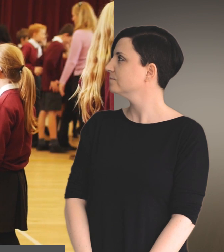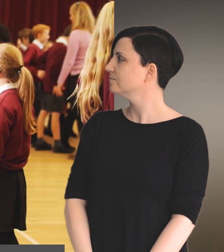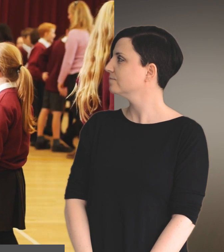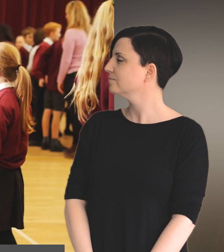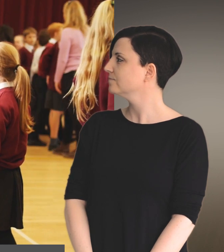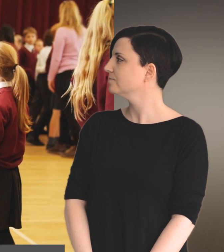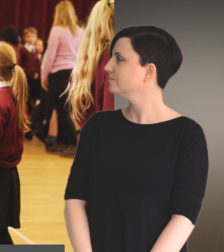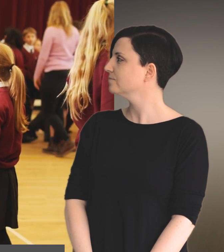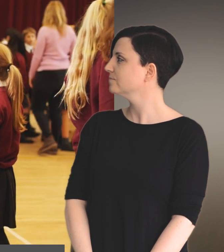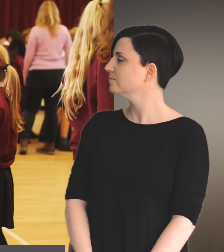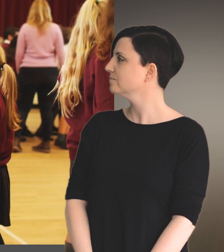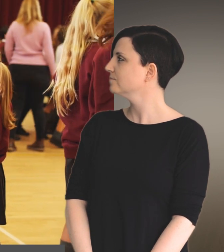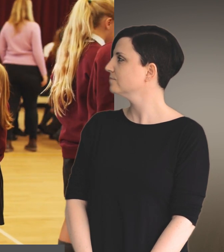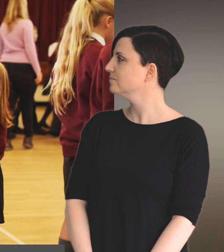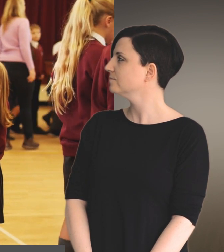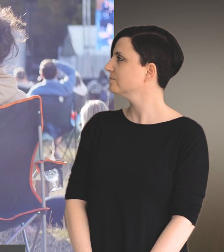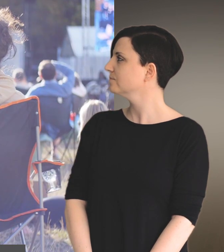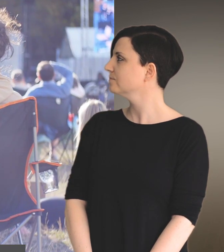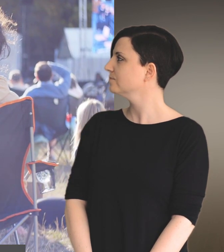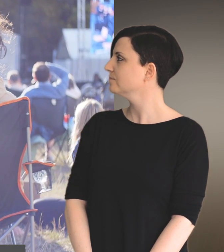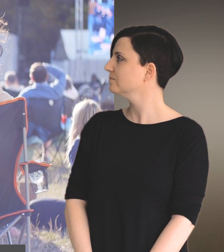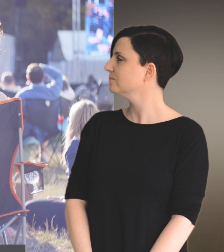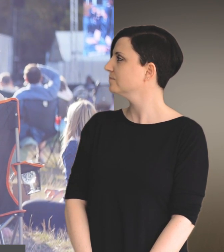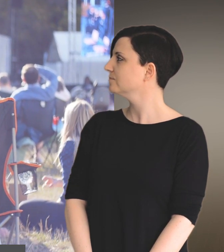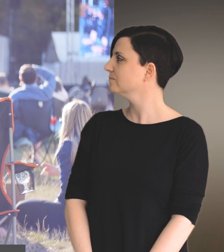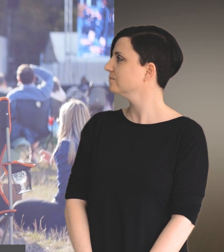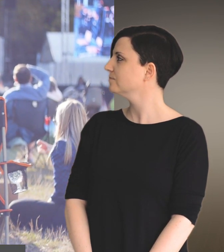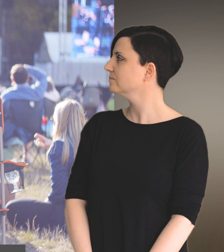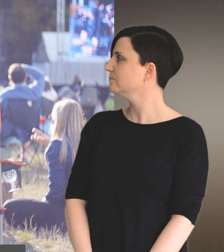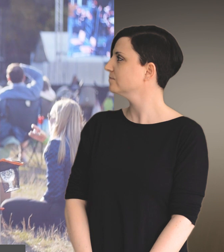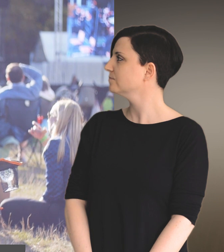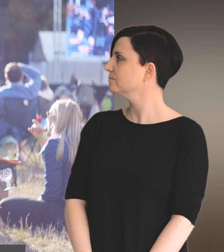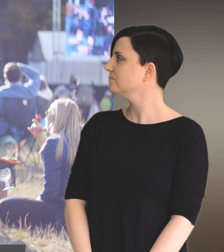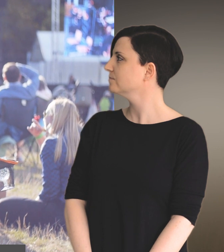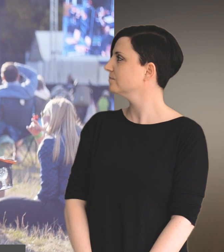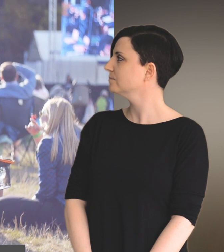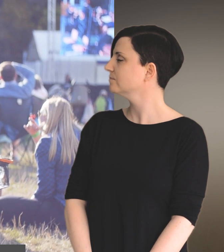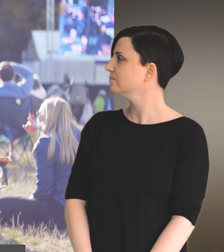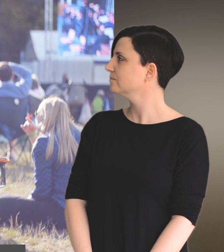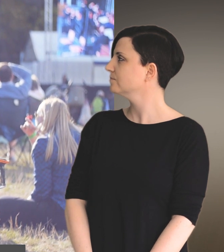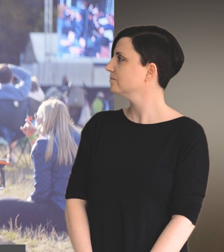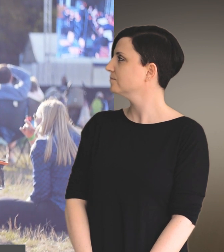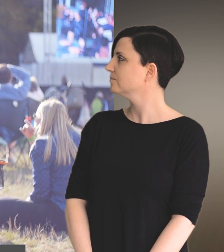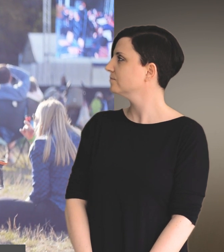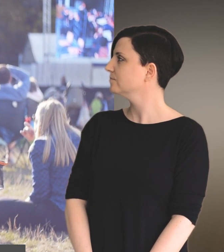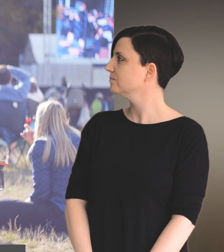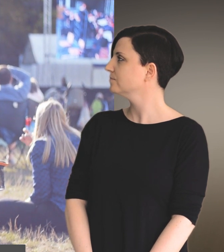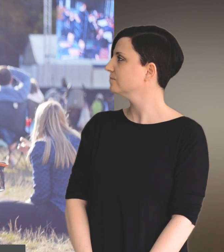Which has been picked up all the way around the world. All the way